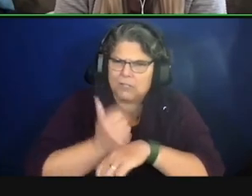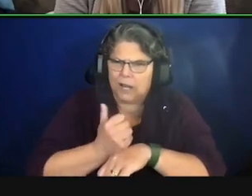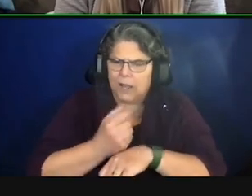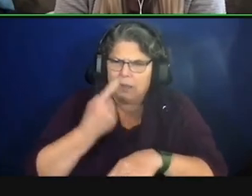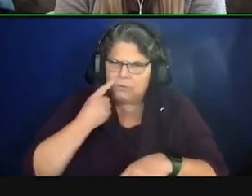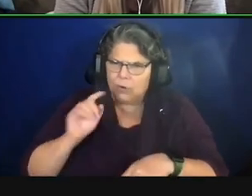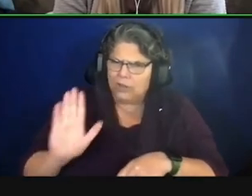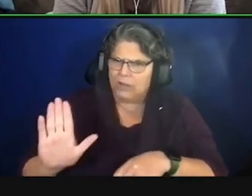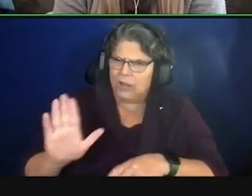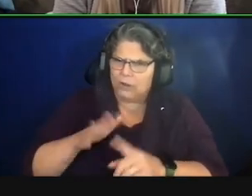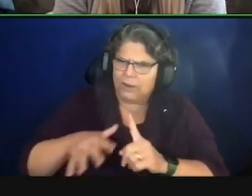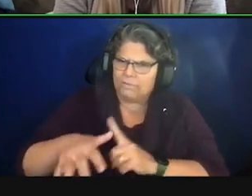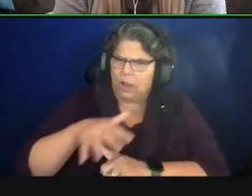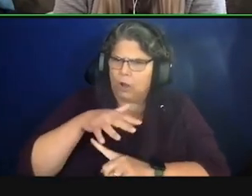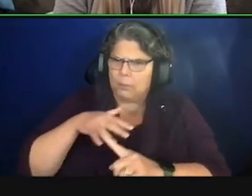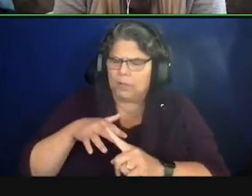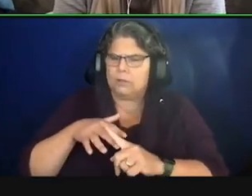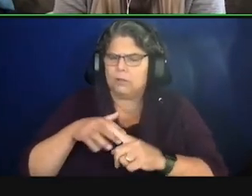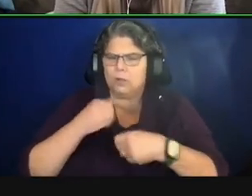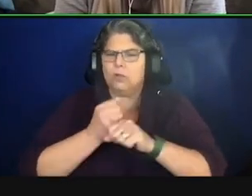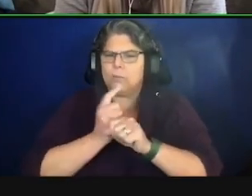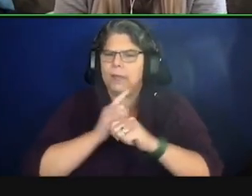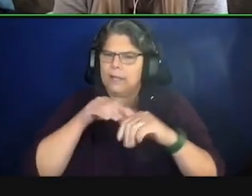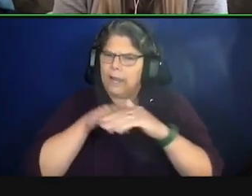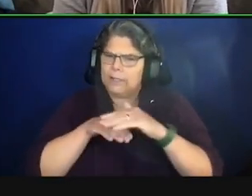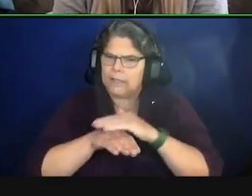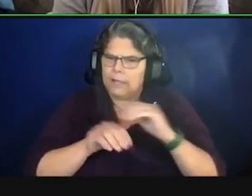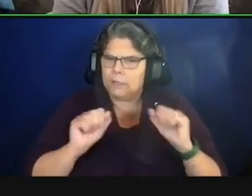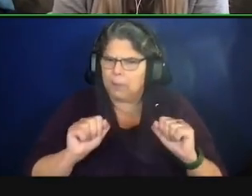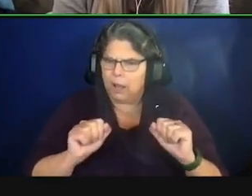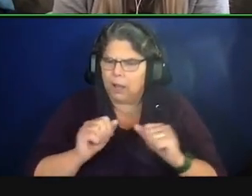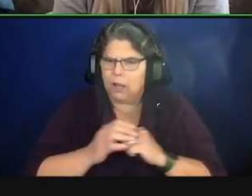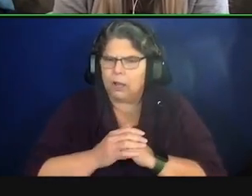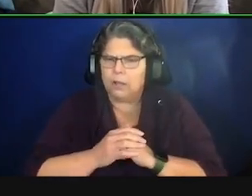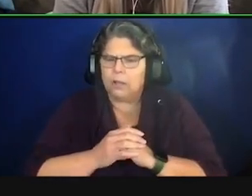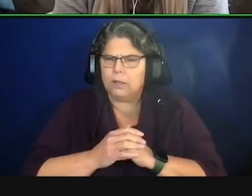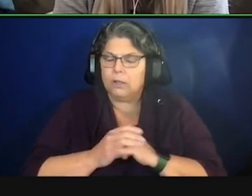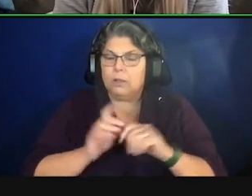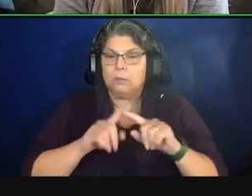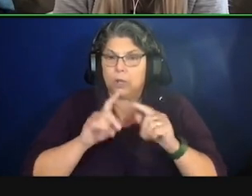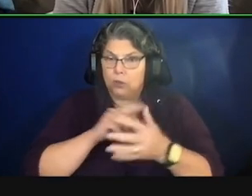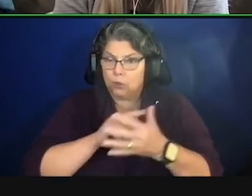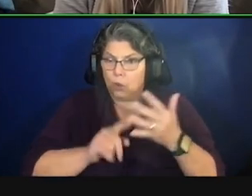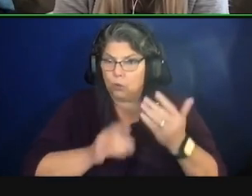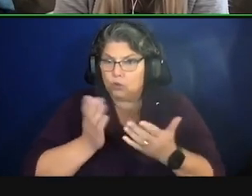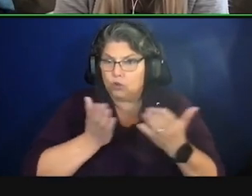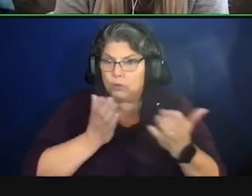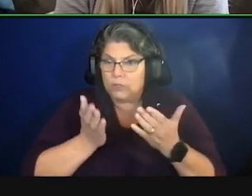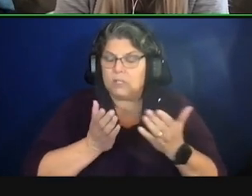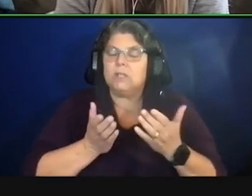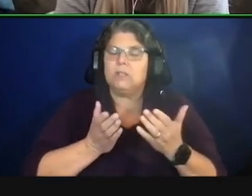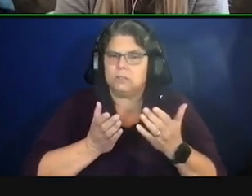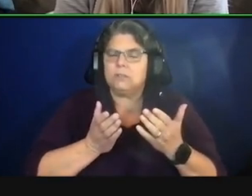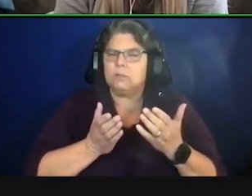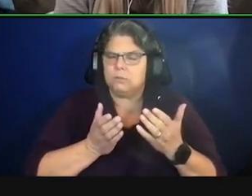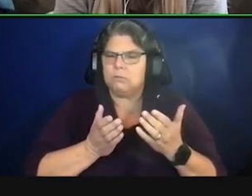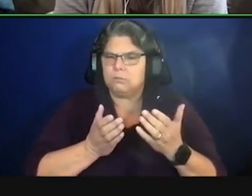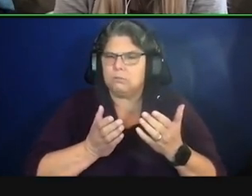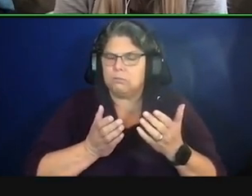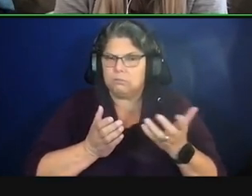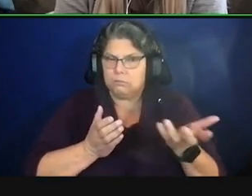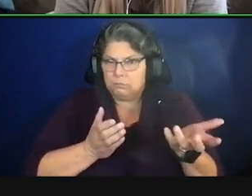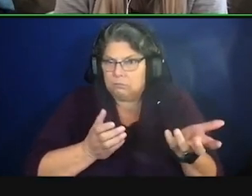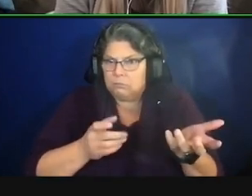child's environment to make it accessible. But those services are going to be necessary to